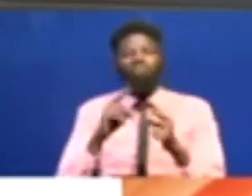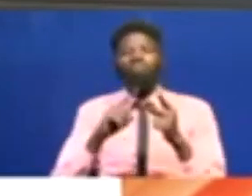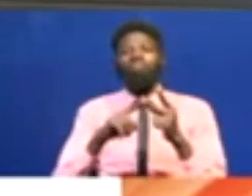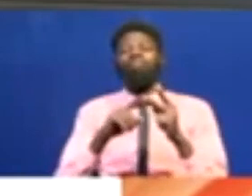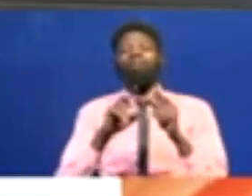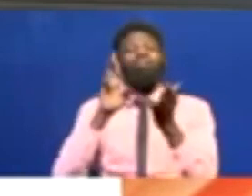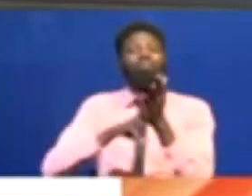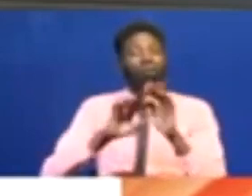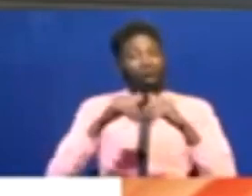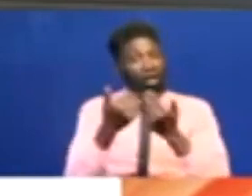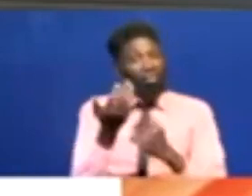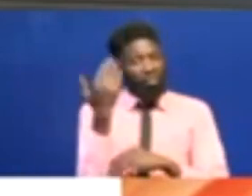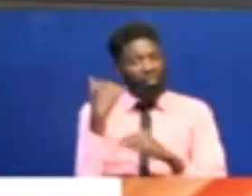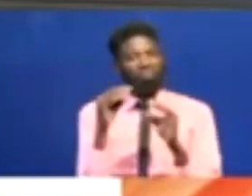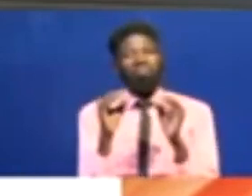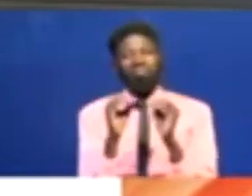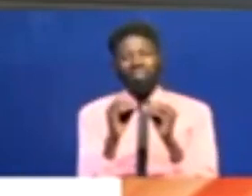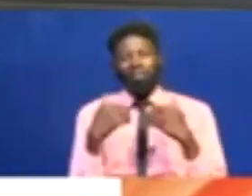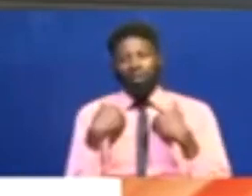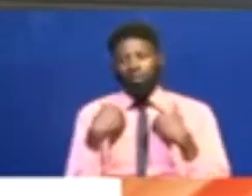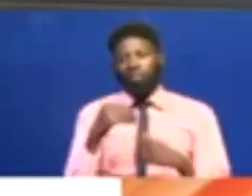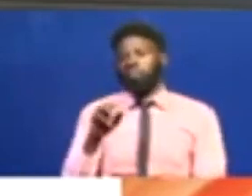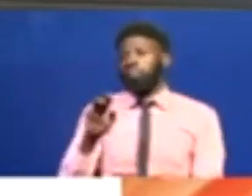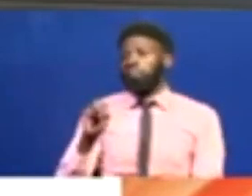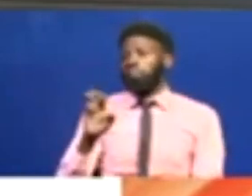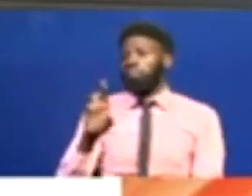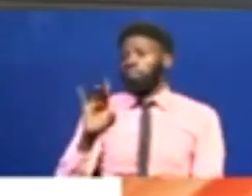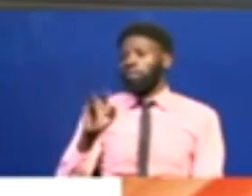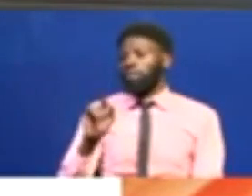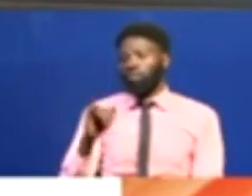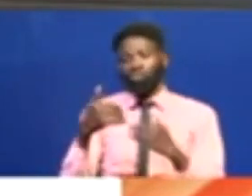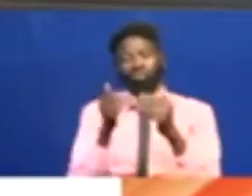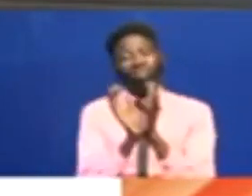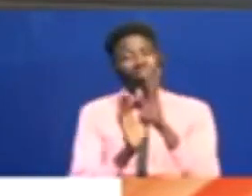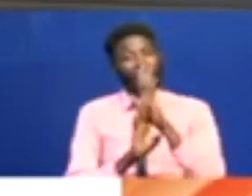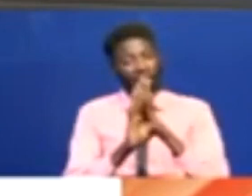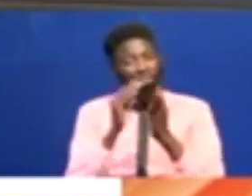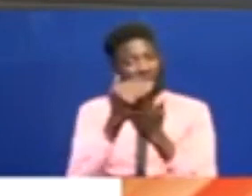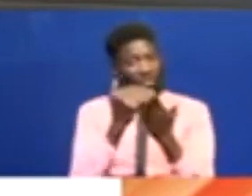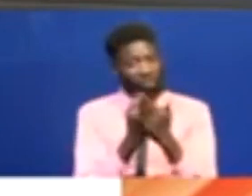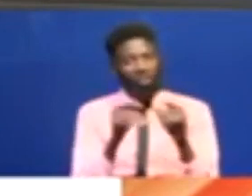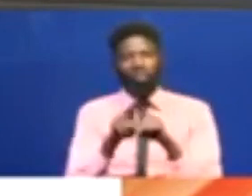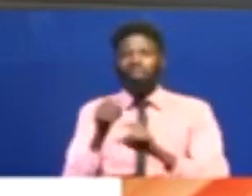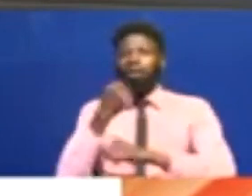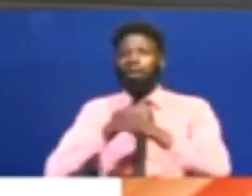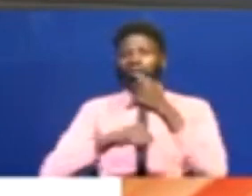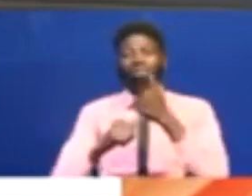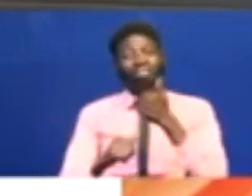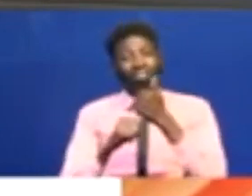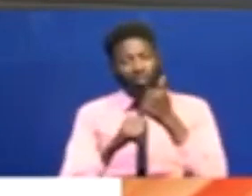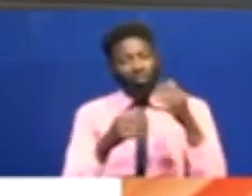the Merti Integrated Development Program and Action Aid elders from the Borana,